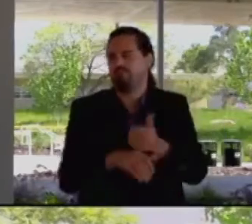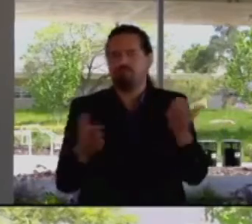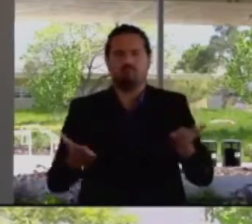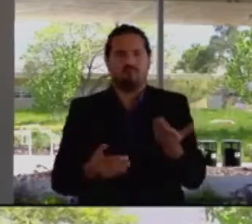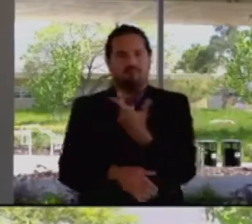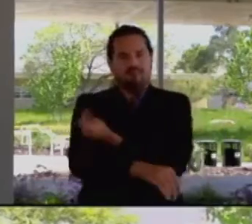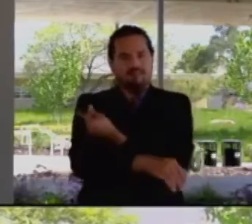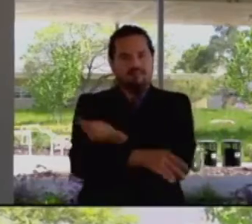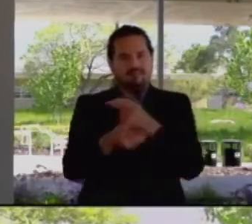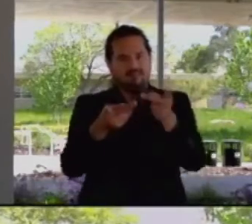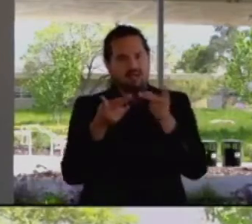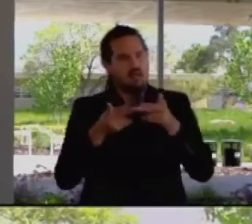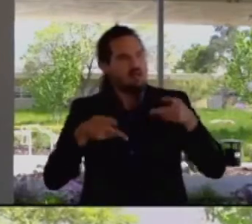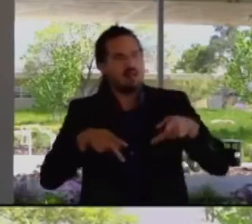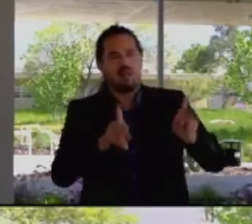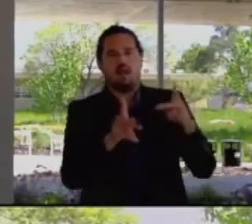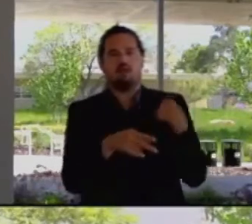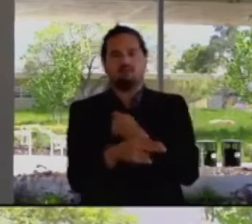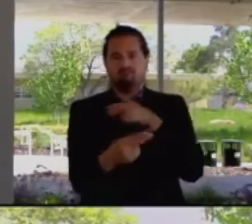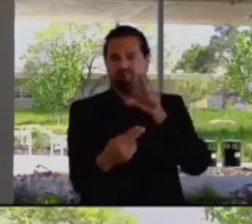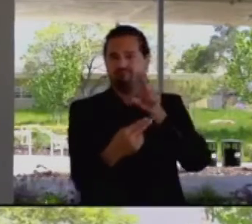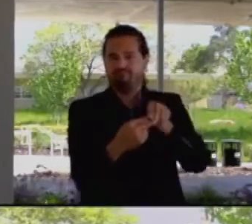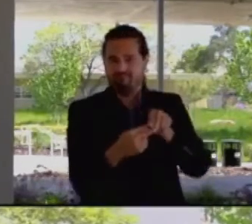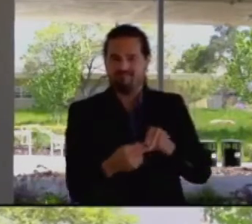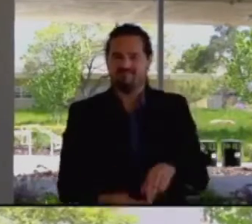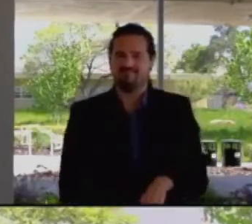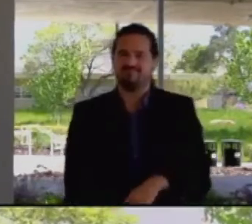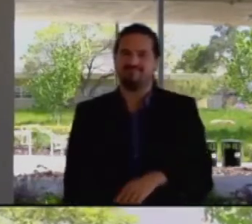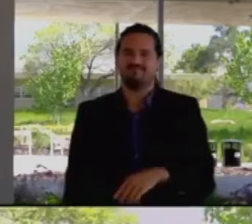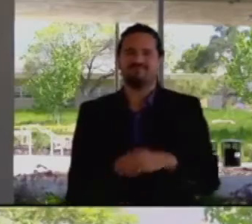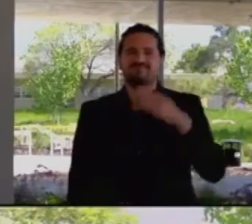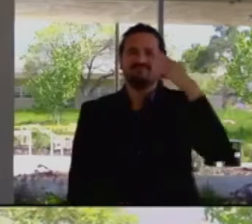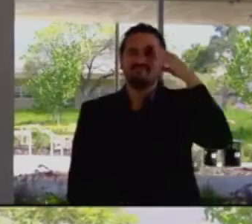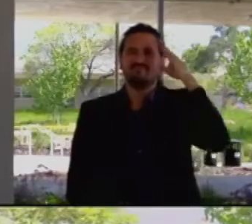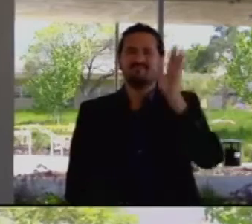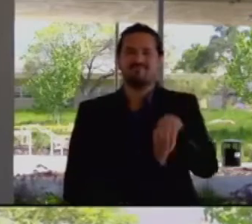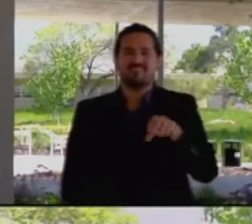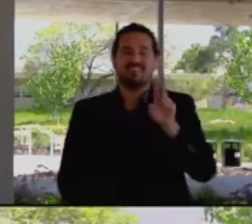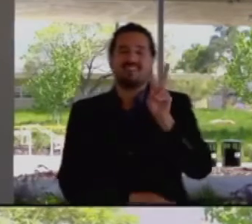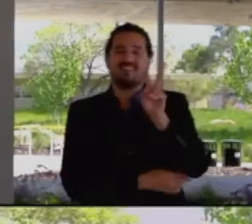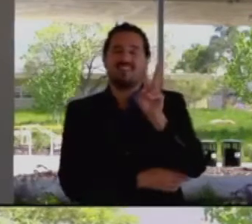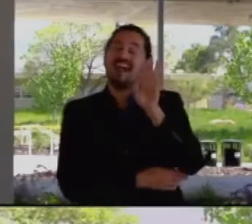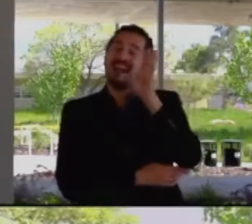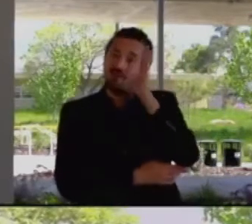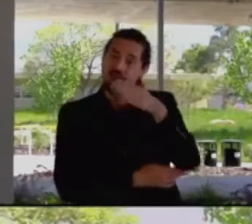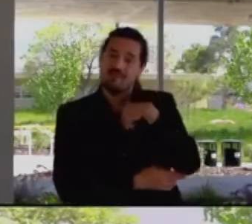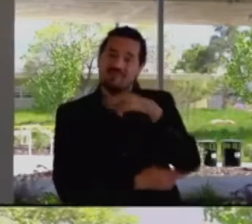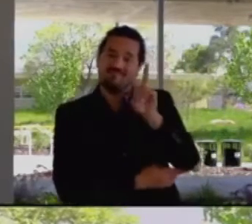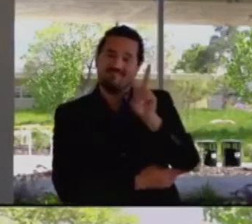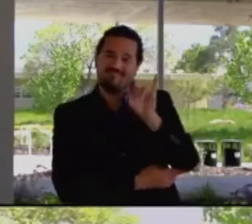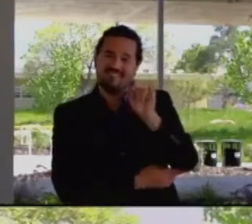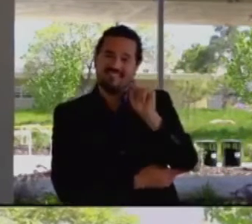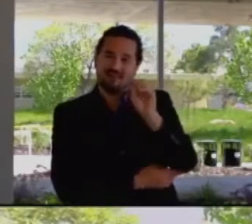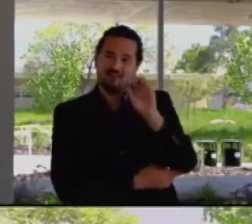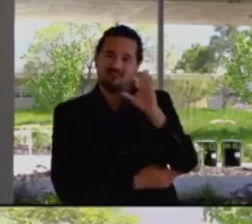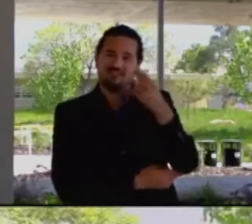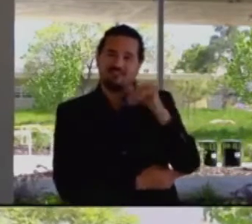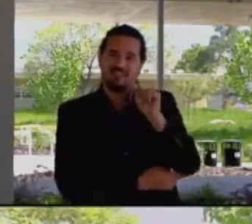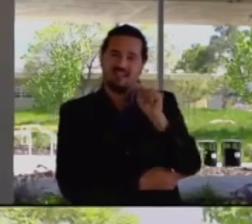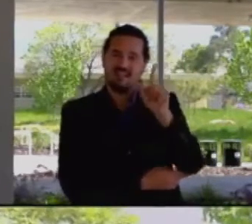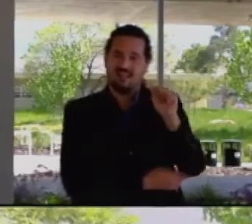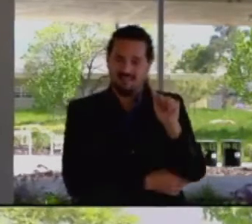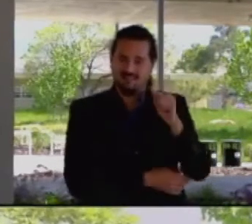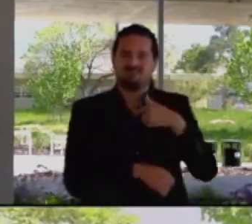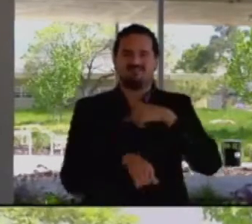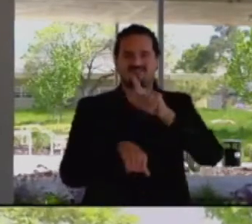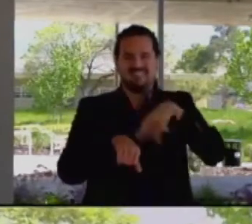Good morning, everybody. Vito Chiala, I'm the principal at Overfelt High School, and I love welcoming you all to our campus. We are really